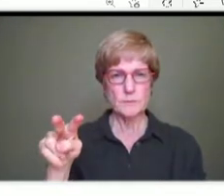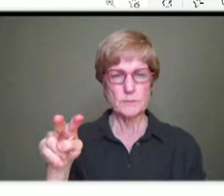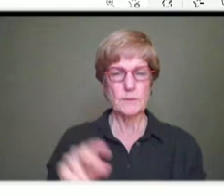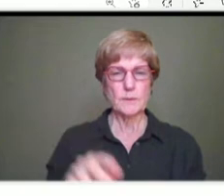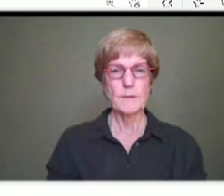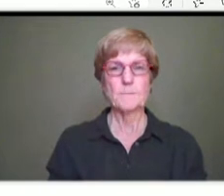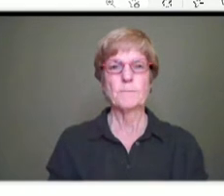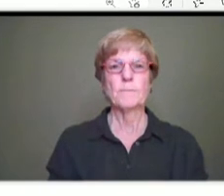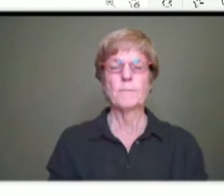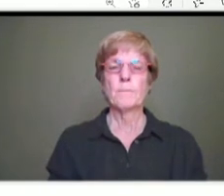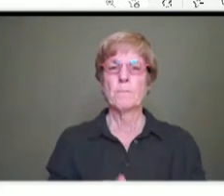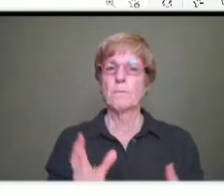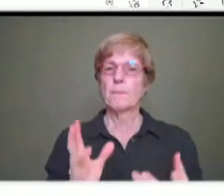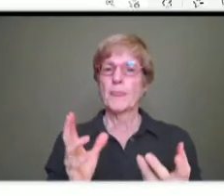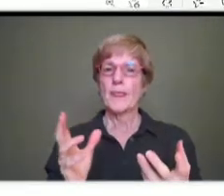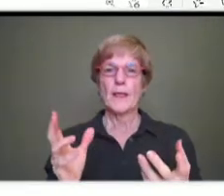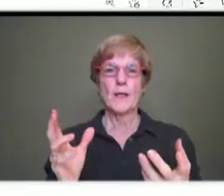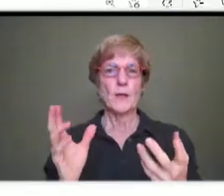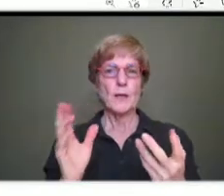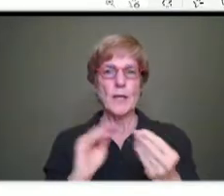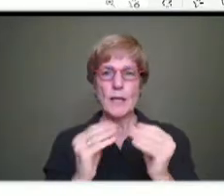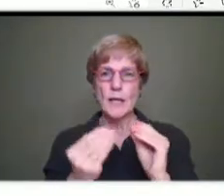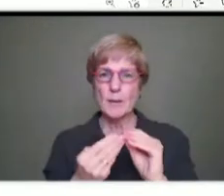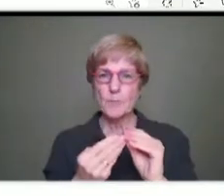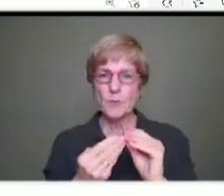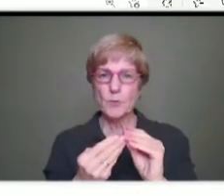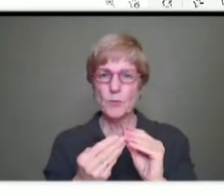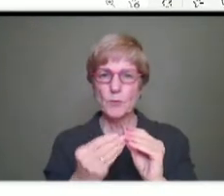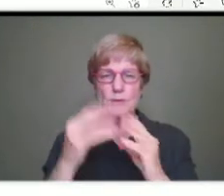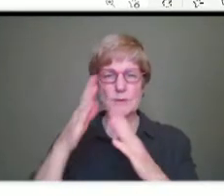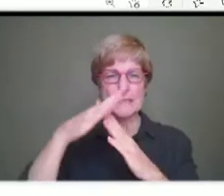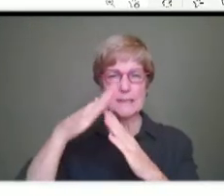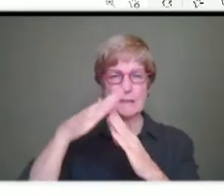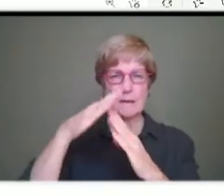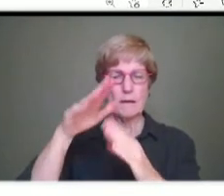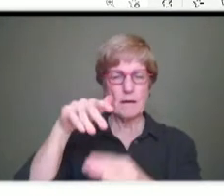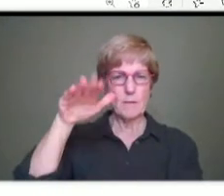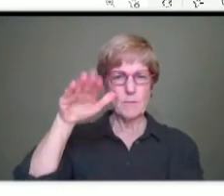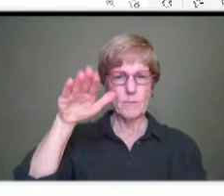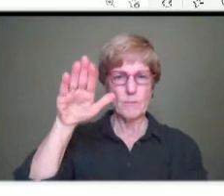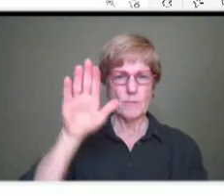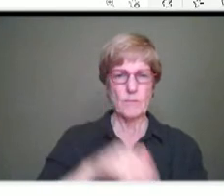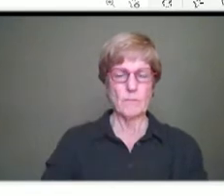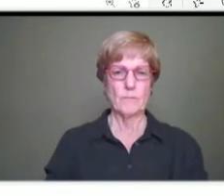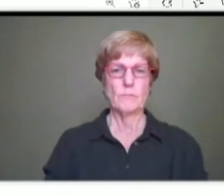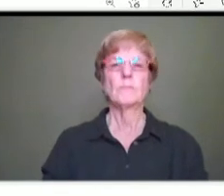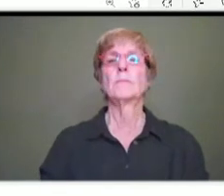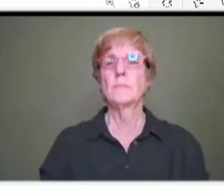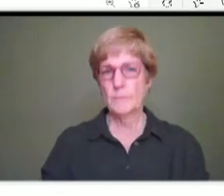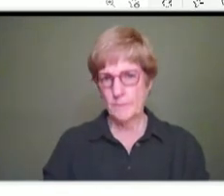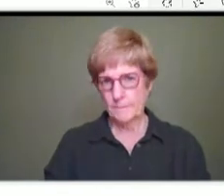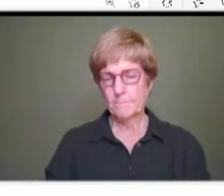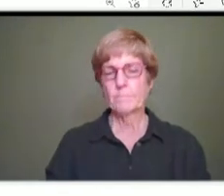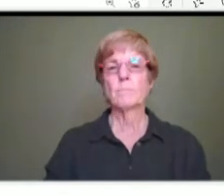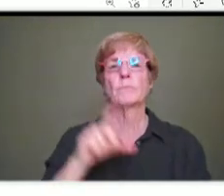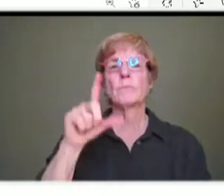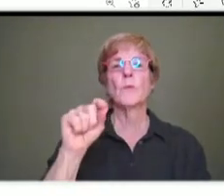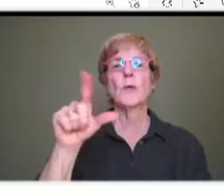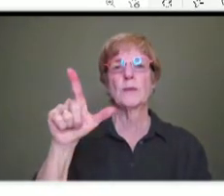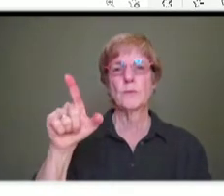and the numbers are Stony Creek it's at the top yep 20 21